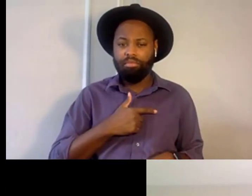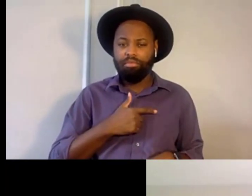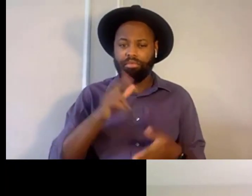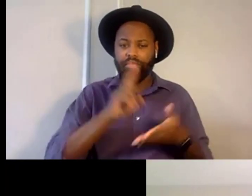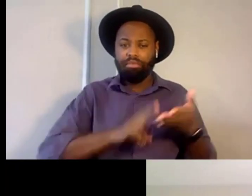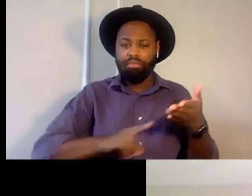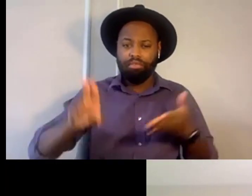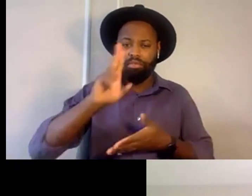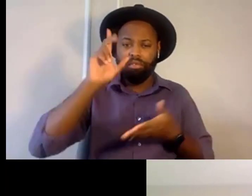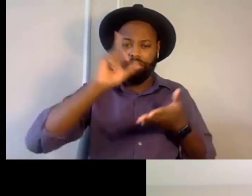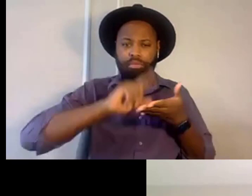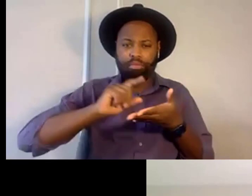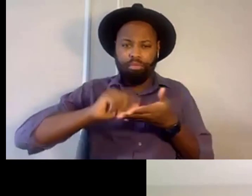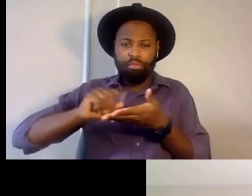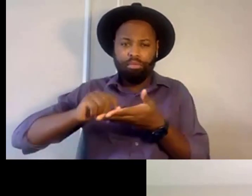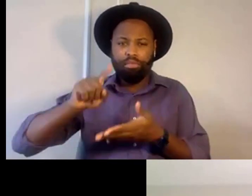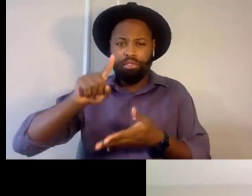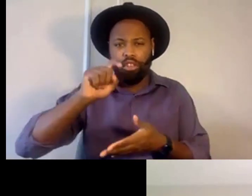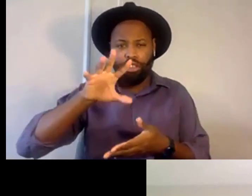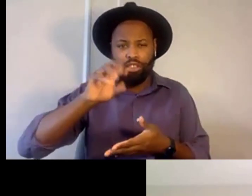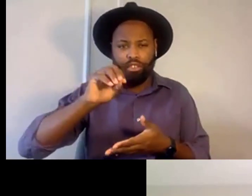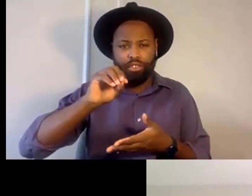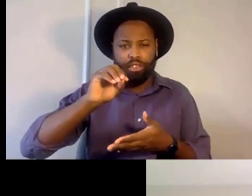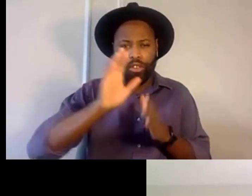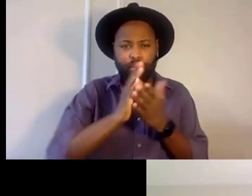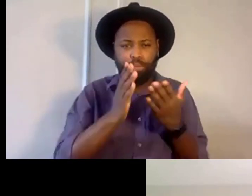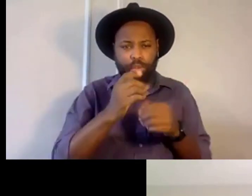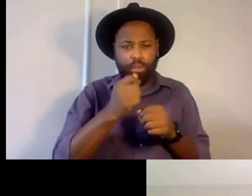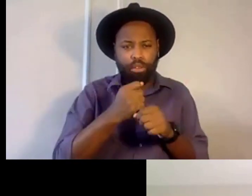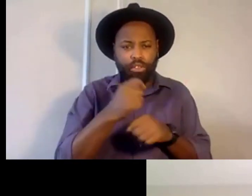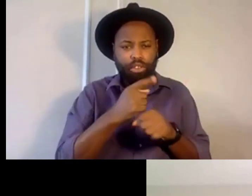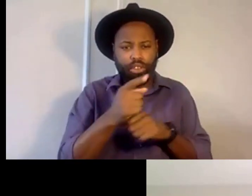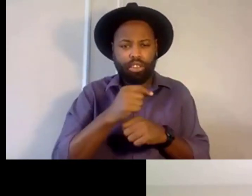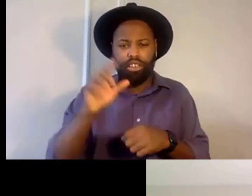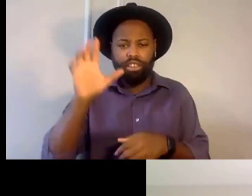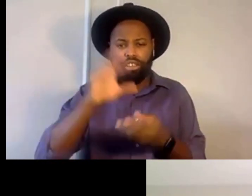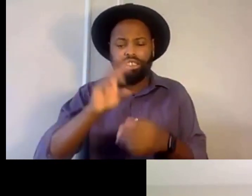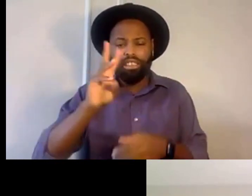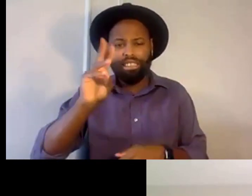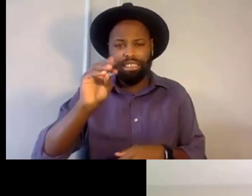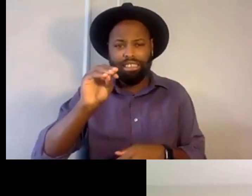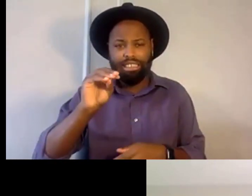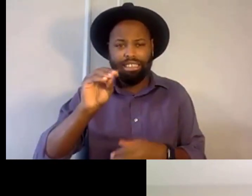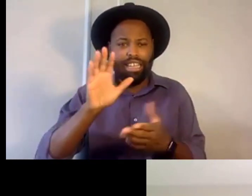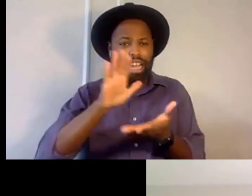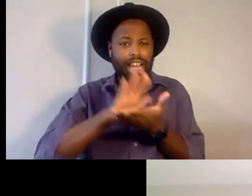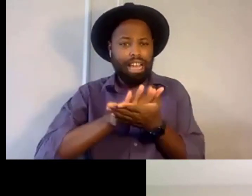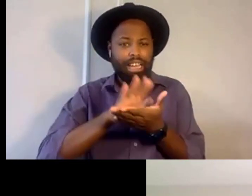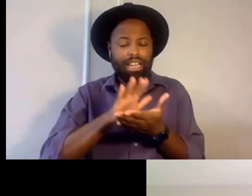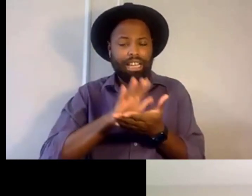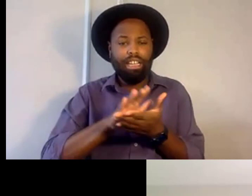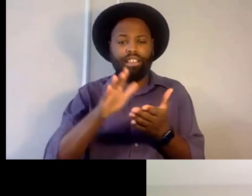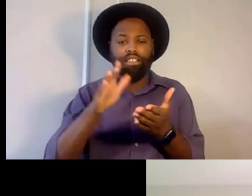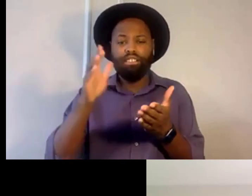150 books a year in around 60 academic journals. So on the book side, we were actually in the position